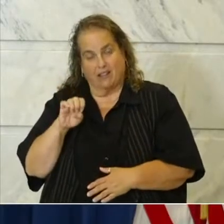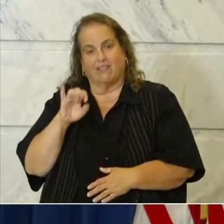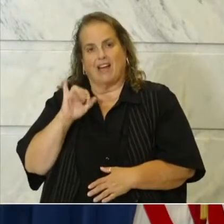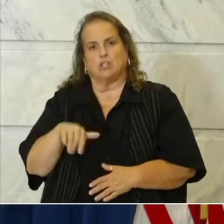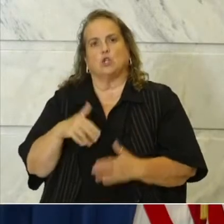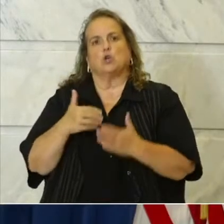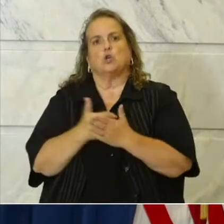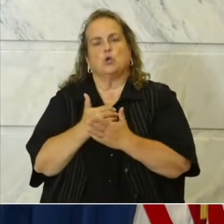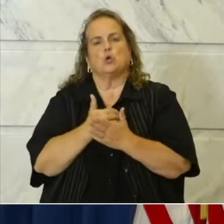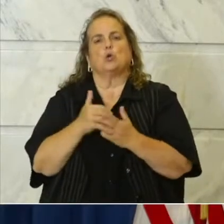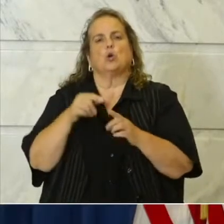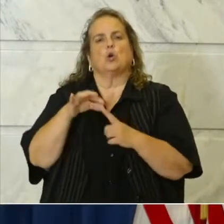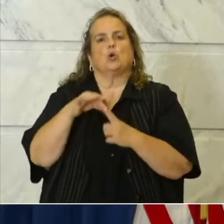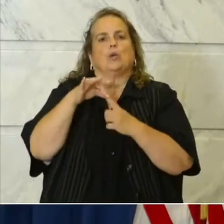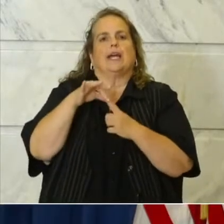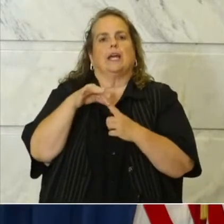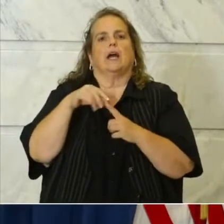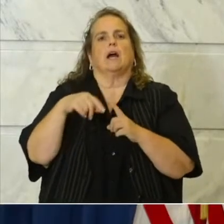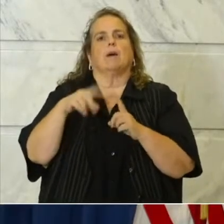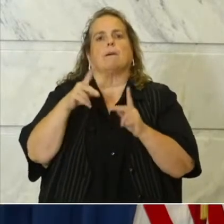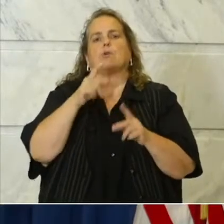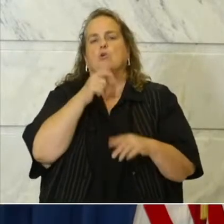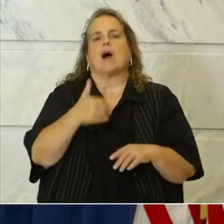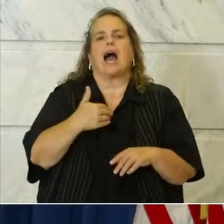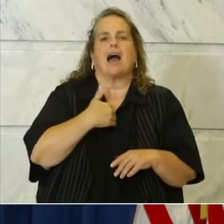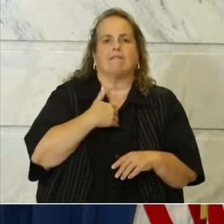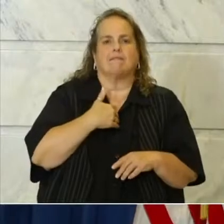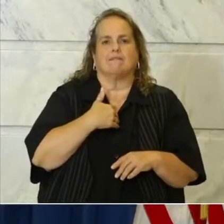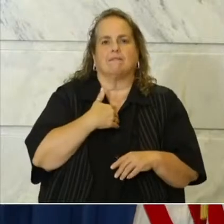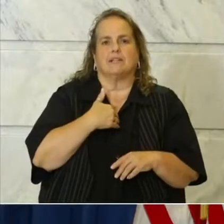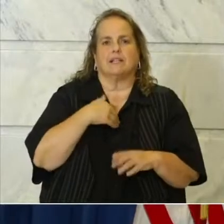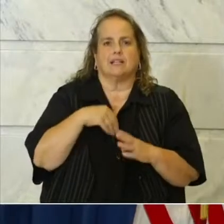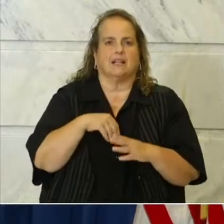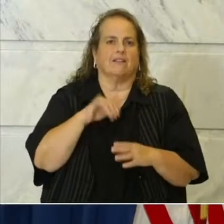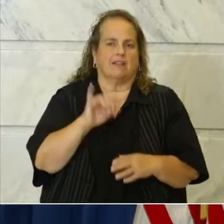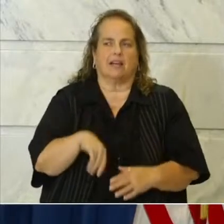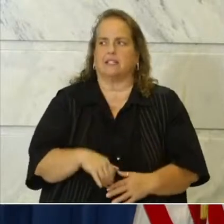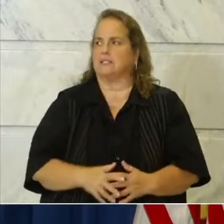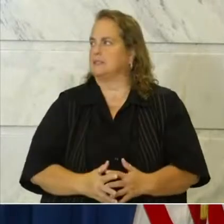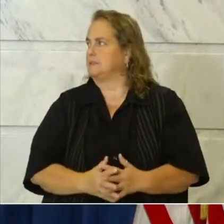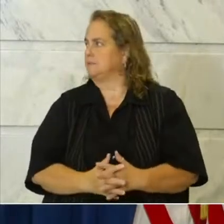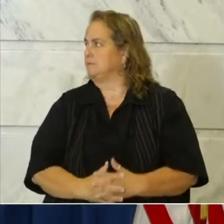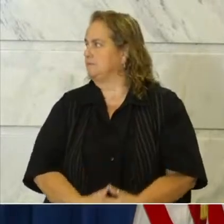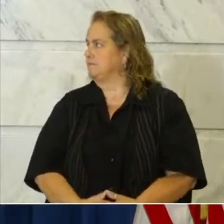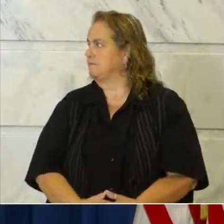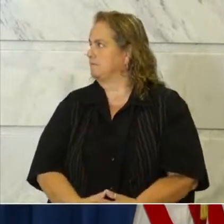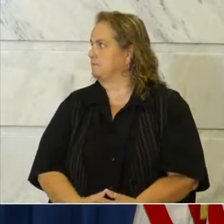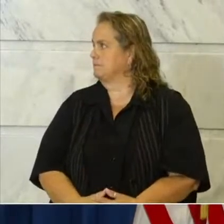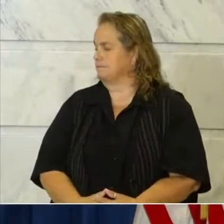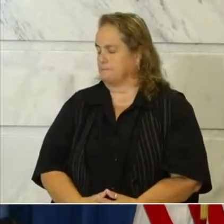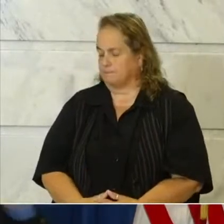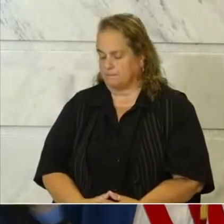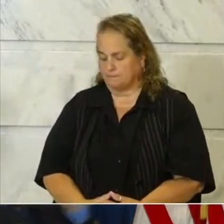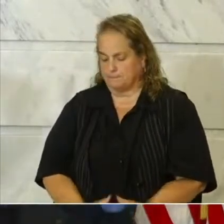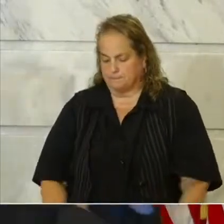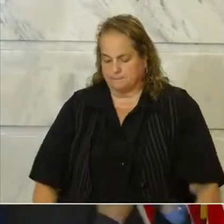new, unique positives. You only get reported once as a new case in those numbers the governor reports.